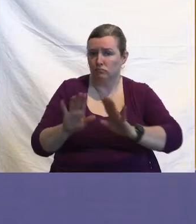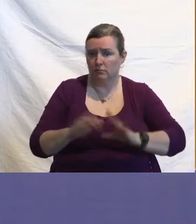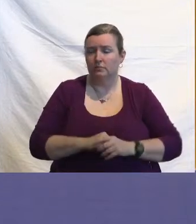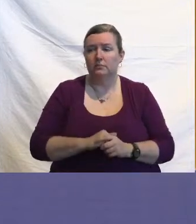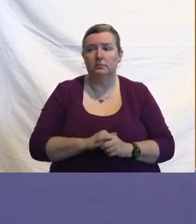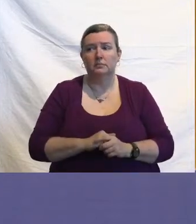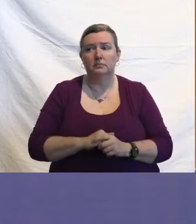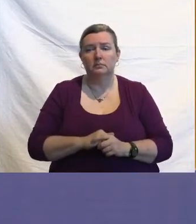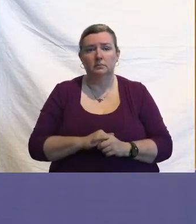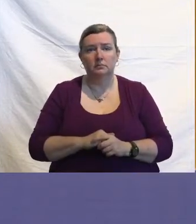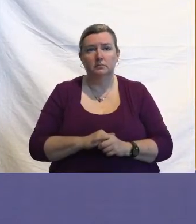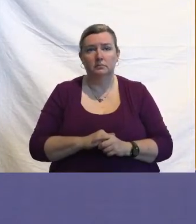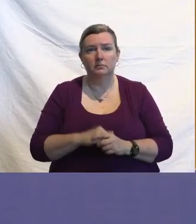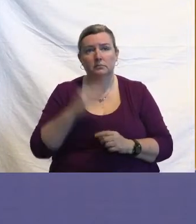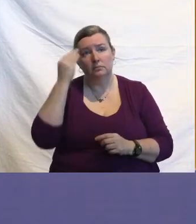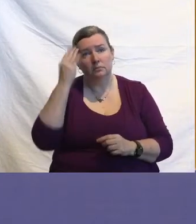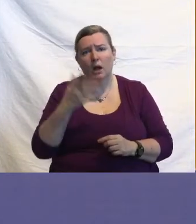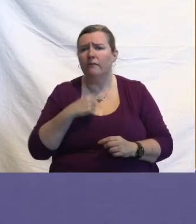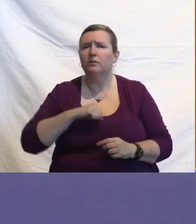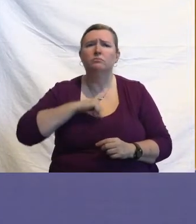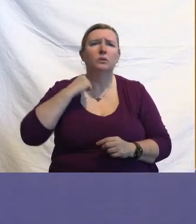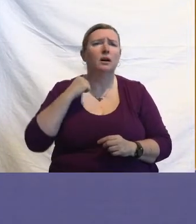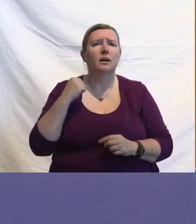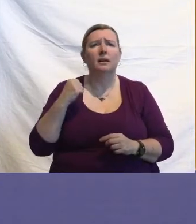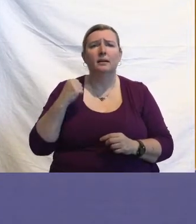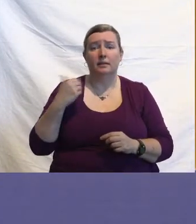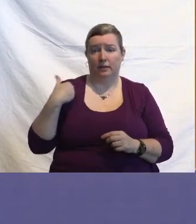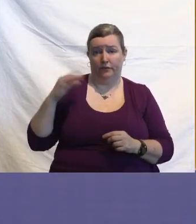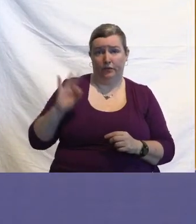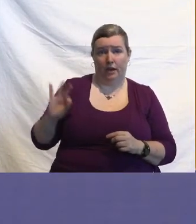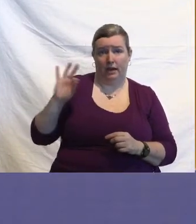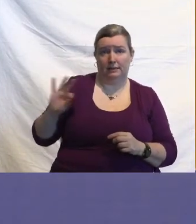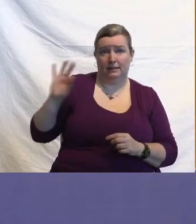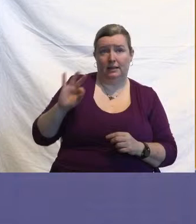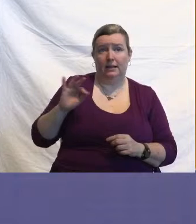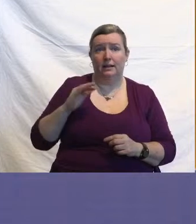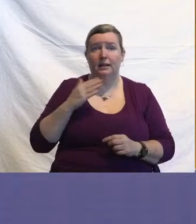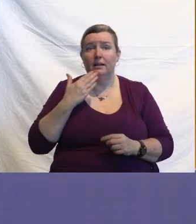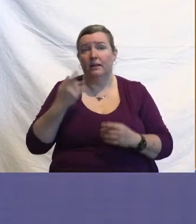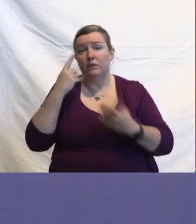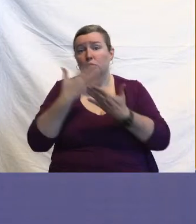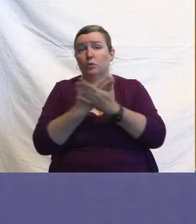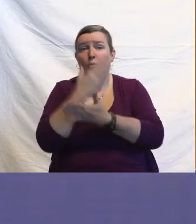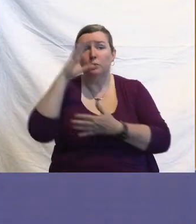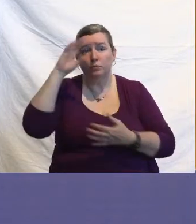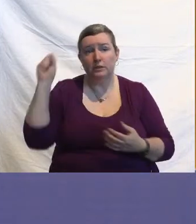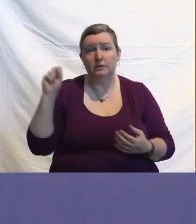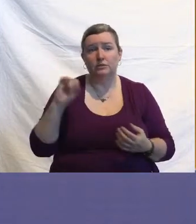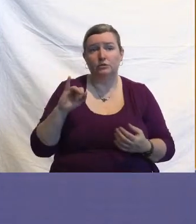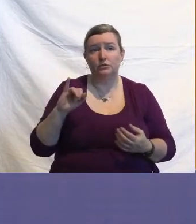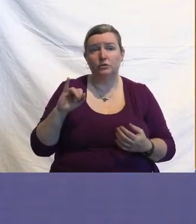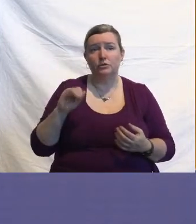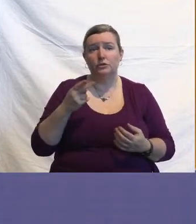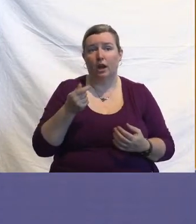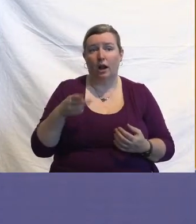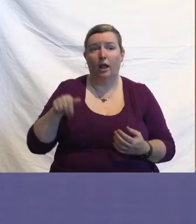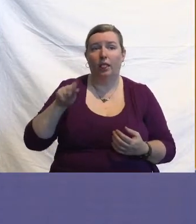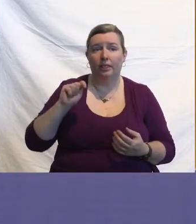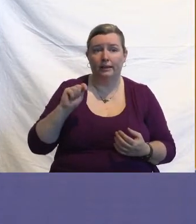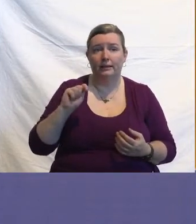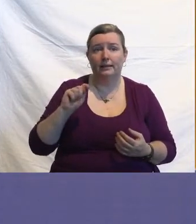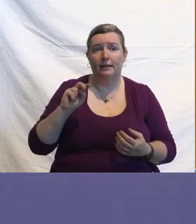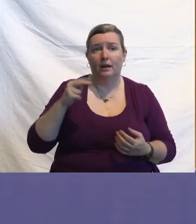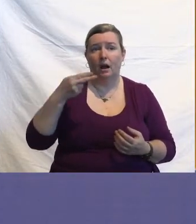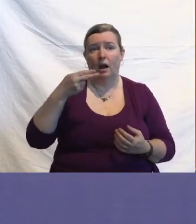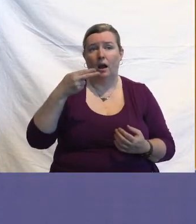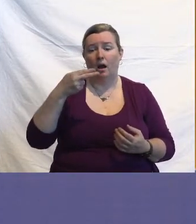want to say I was incredibly proud on Friday to be at the inauguration of Rutgers President Jonathan Holloway, which was a really emotional day and a great day